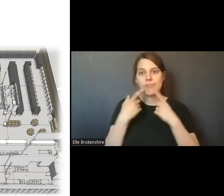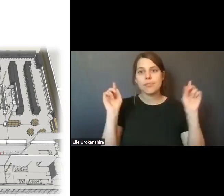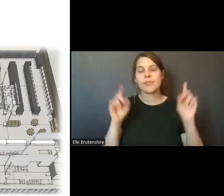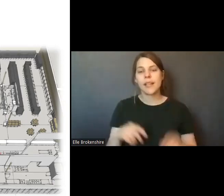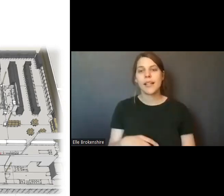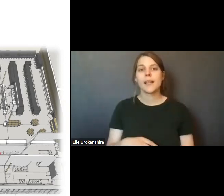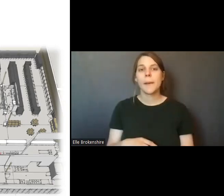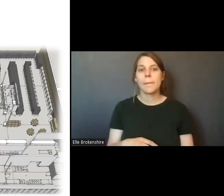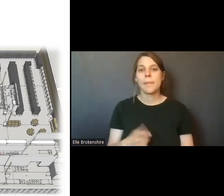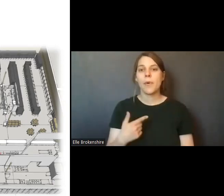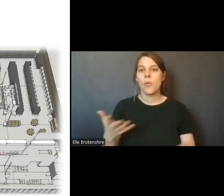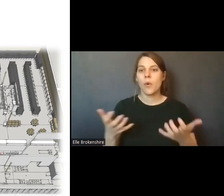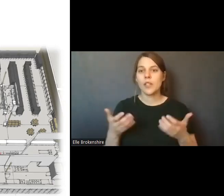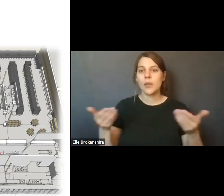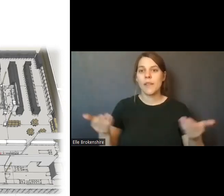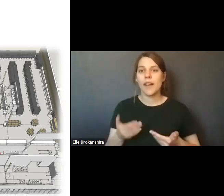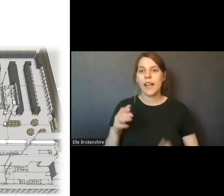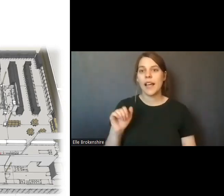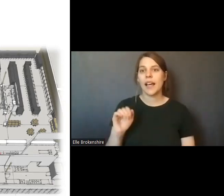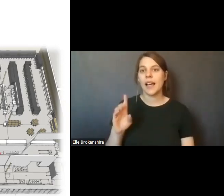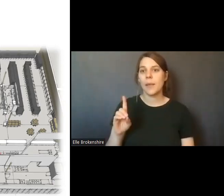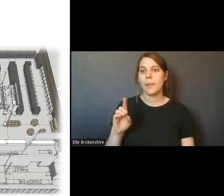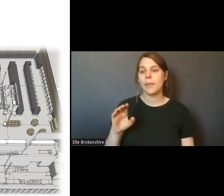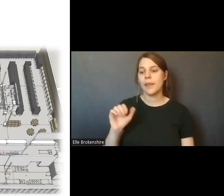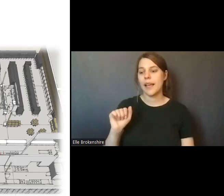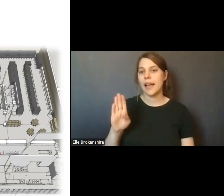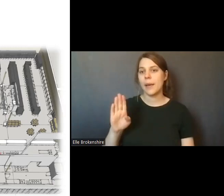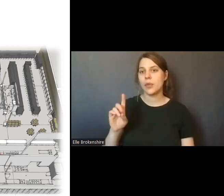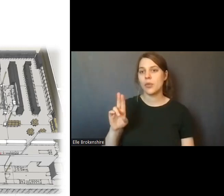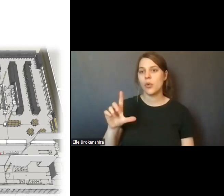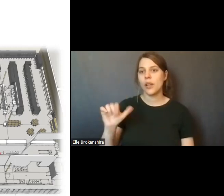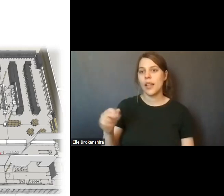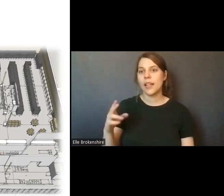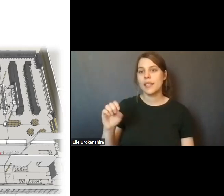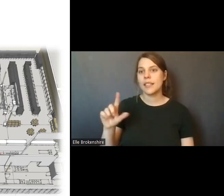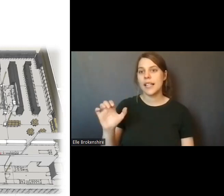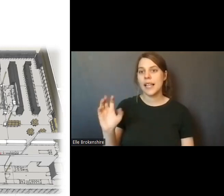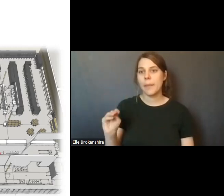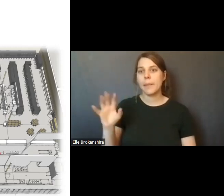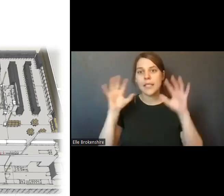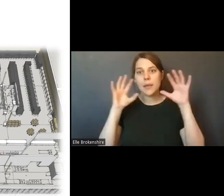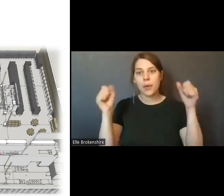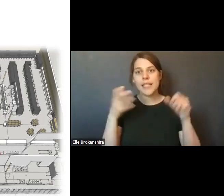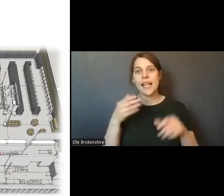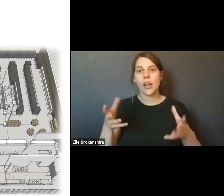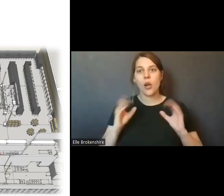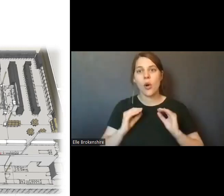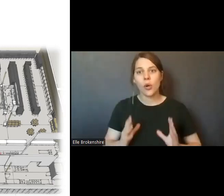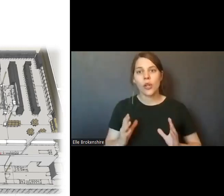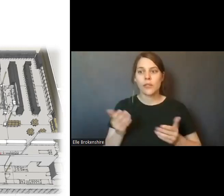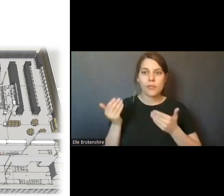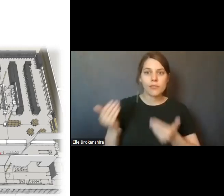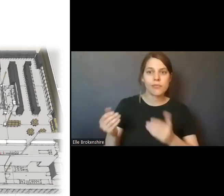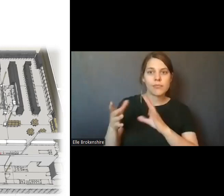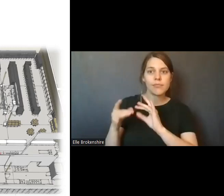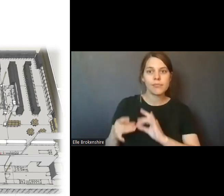invite Abdullah Salim, who is president and owner of Salim's Market and Grill, to say a few words and answer any